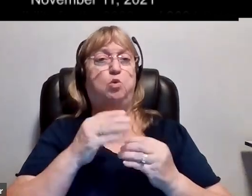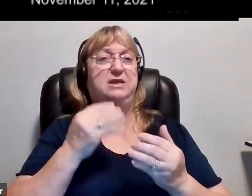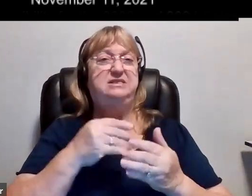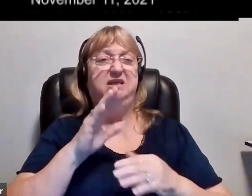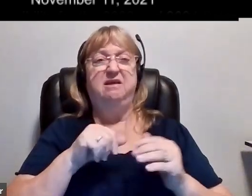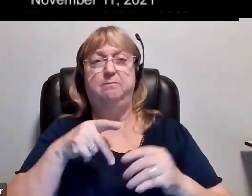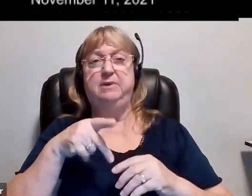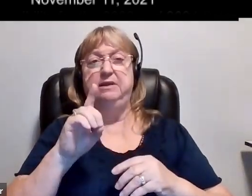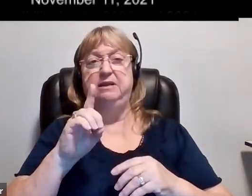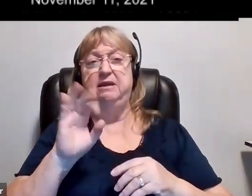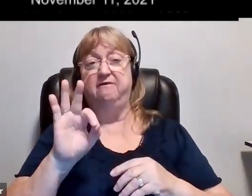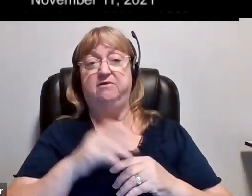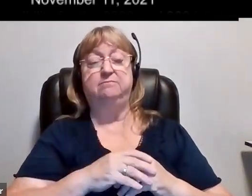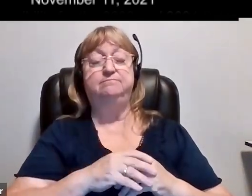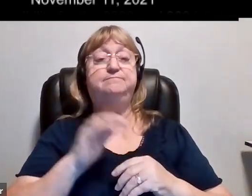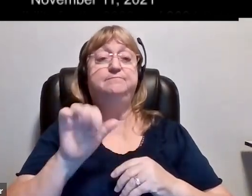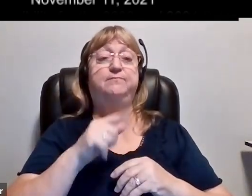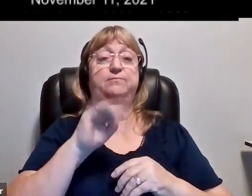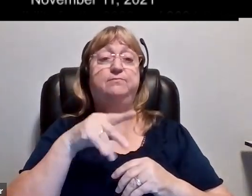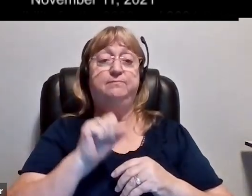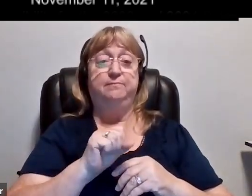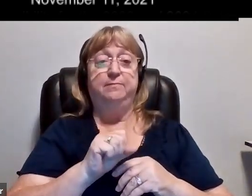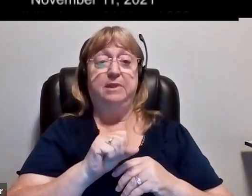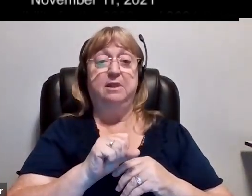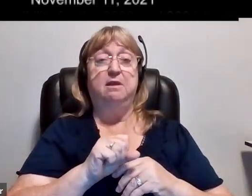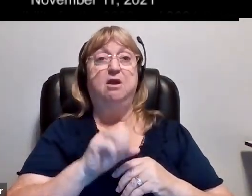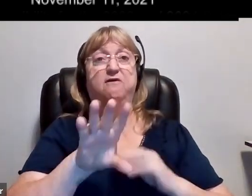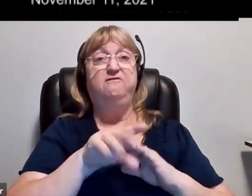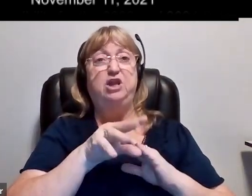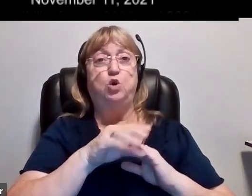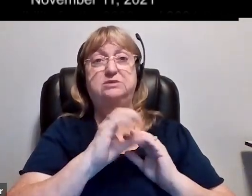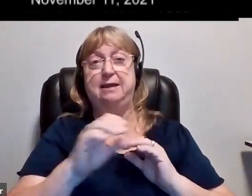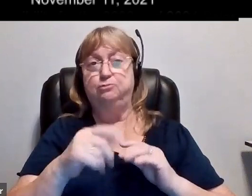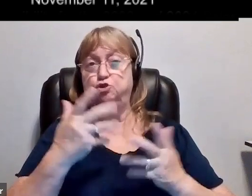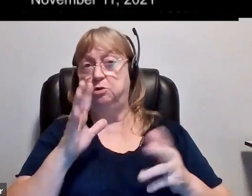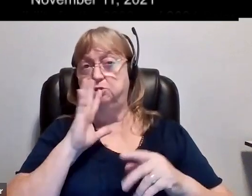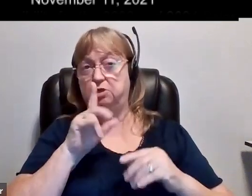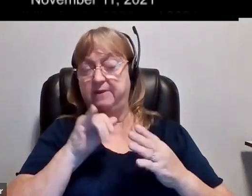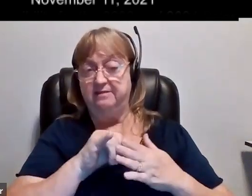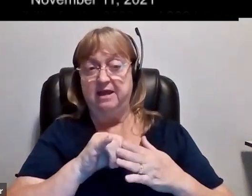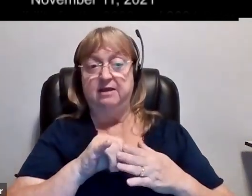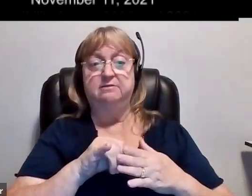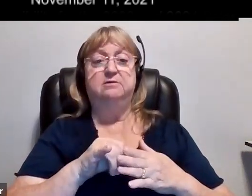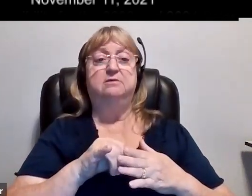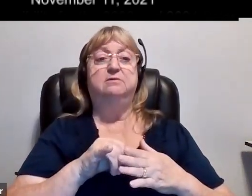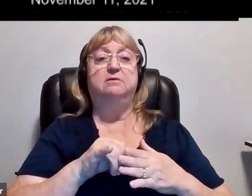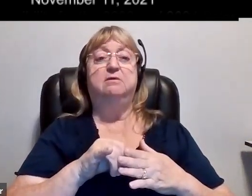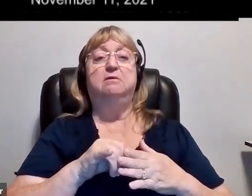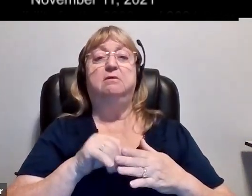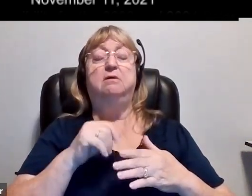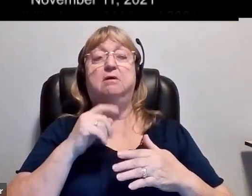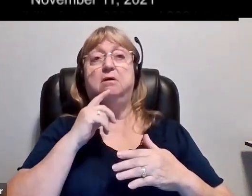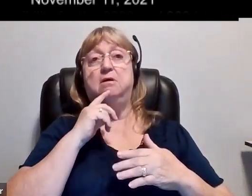PDFs. Some other tips: caption your videos. We already talked about that. Address a range in language skills.